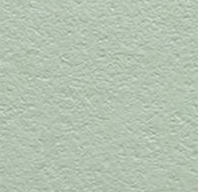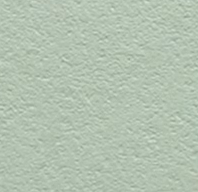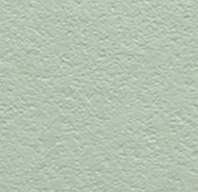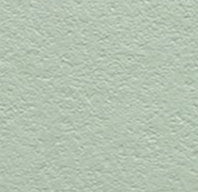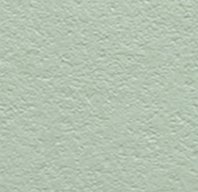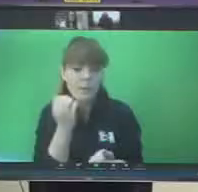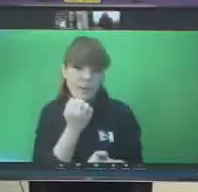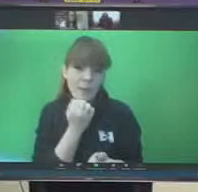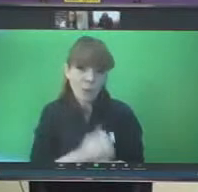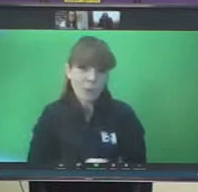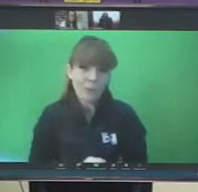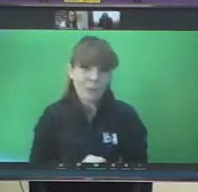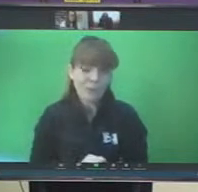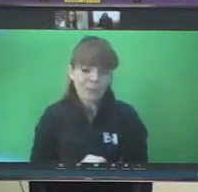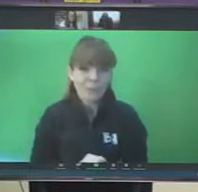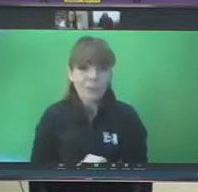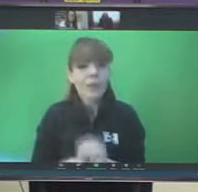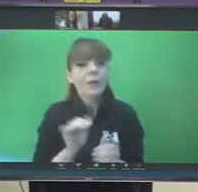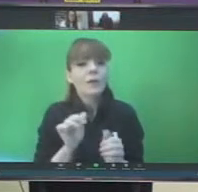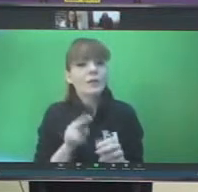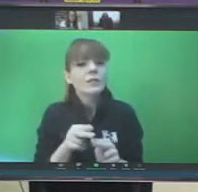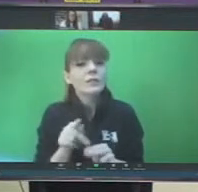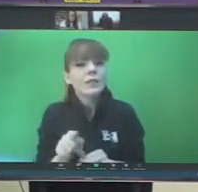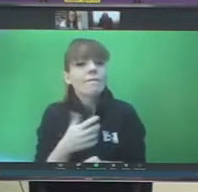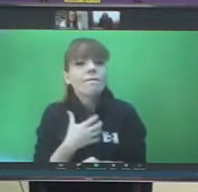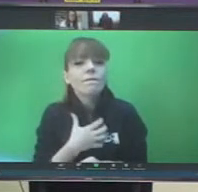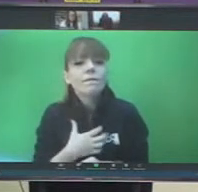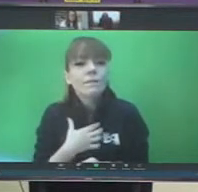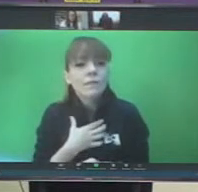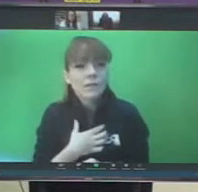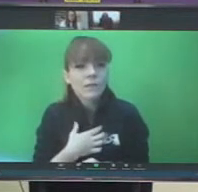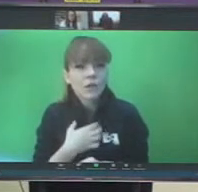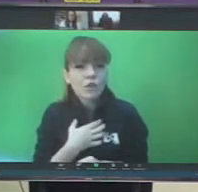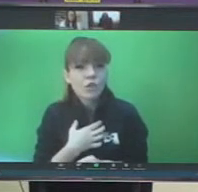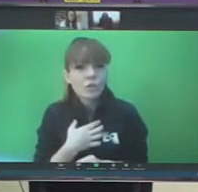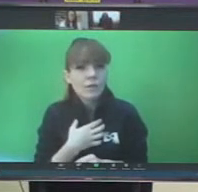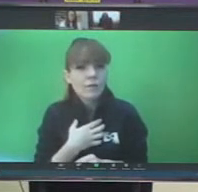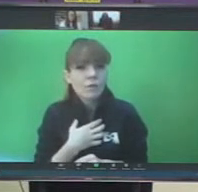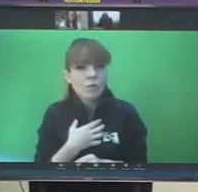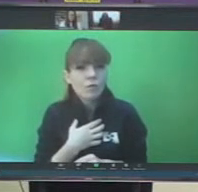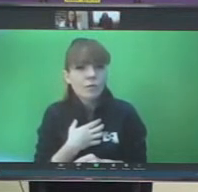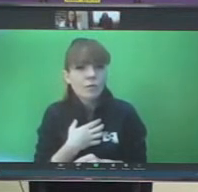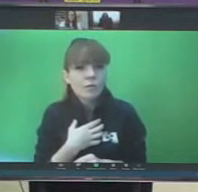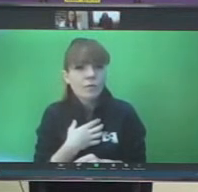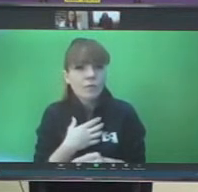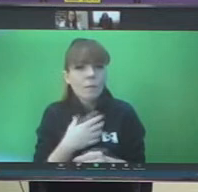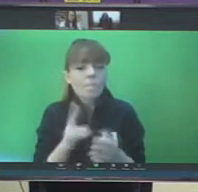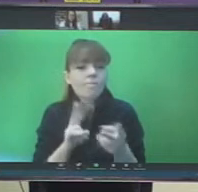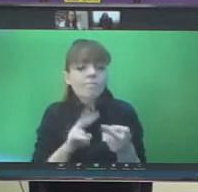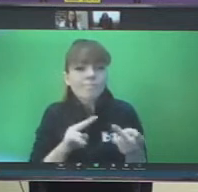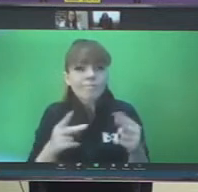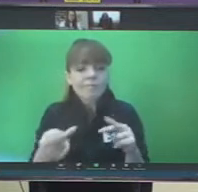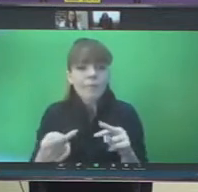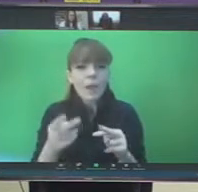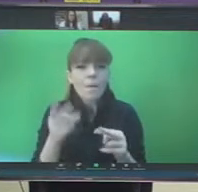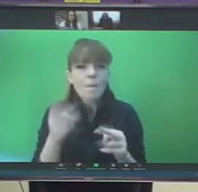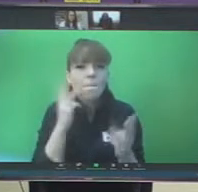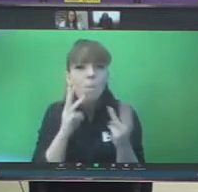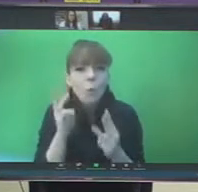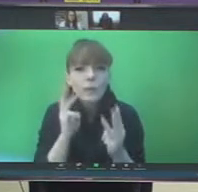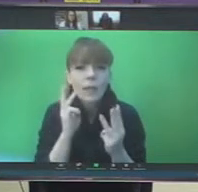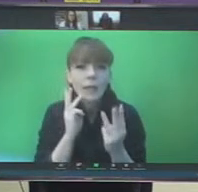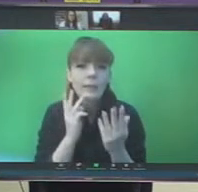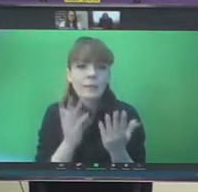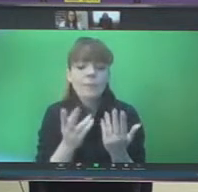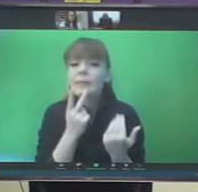already some subsidies? Well, probably it's not about a cookie, but a whip. Well, is